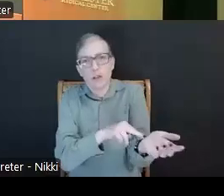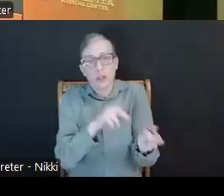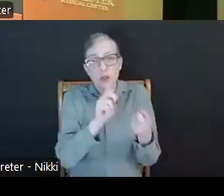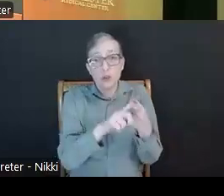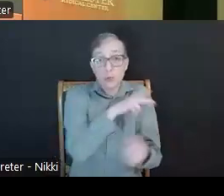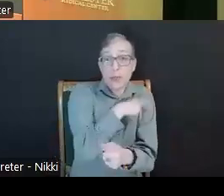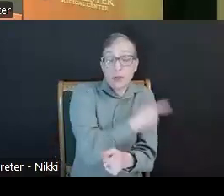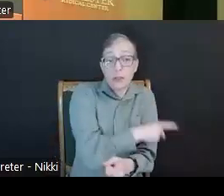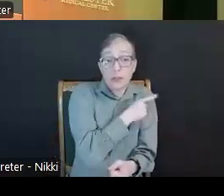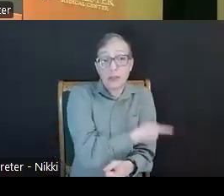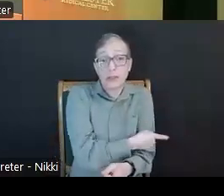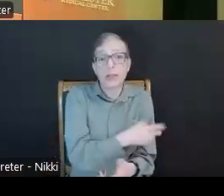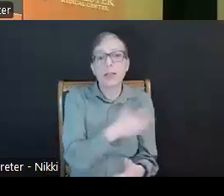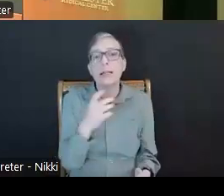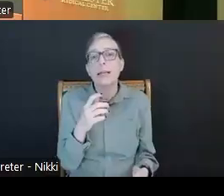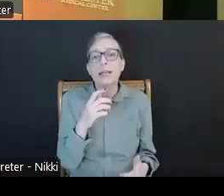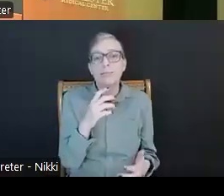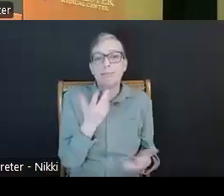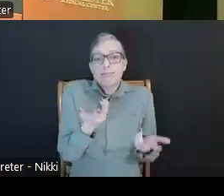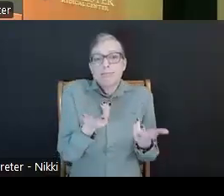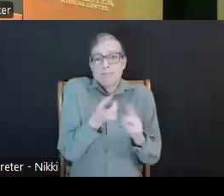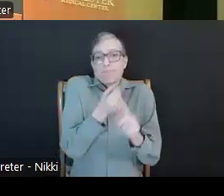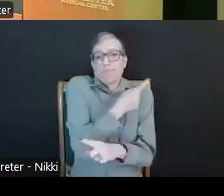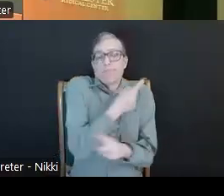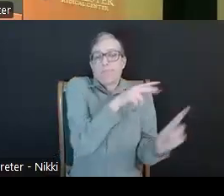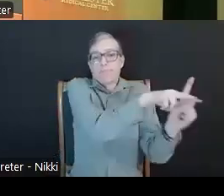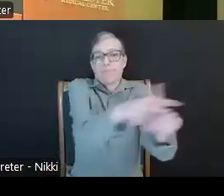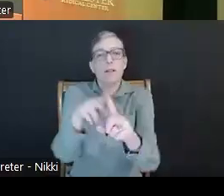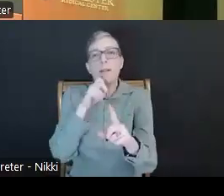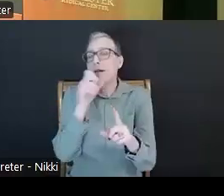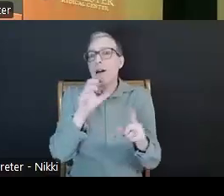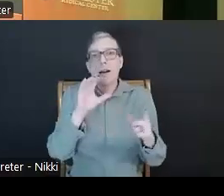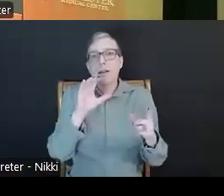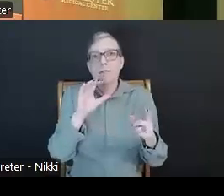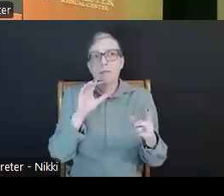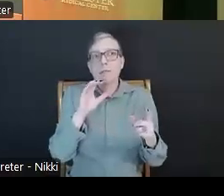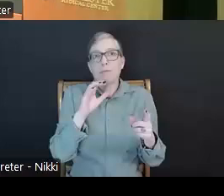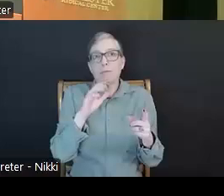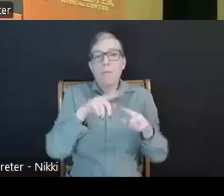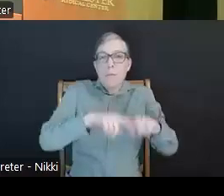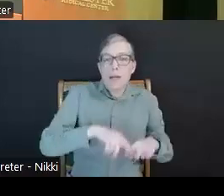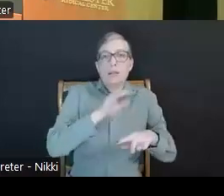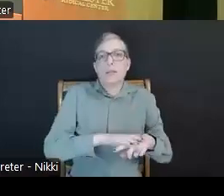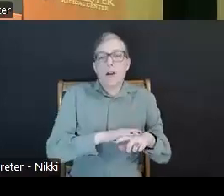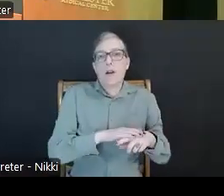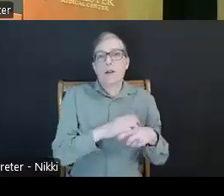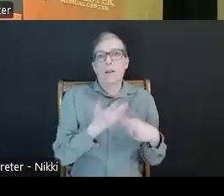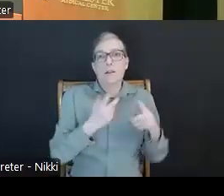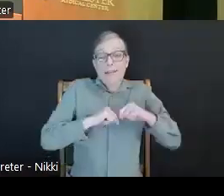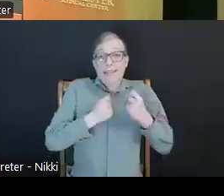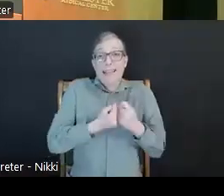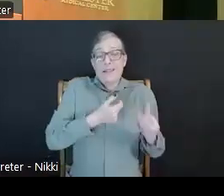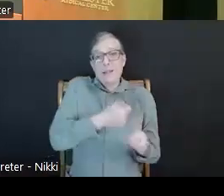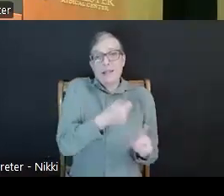amount of experience teams have working together. And there are reasons for that. Mostly because there's a standardized